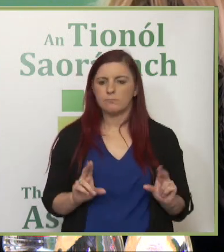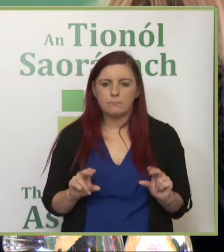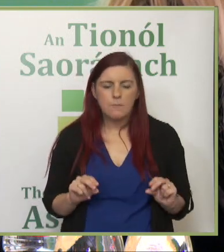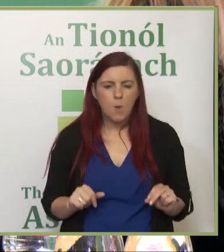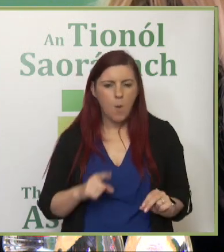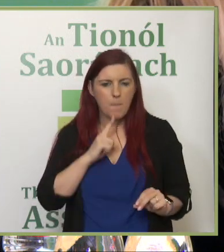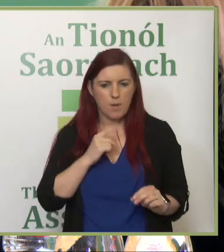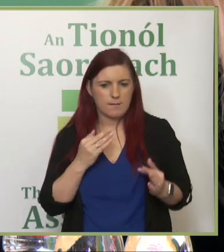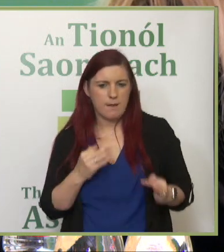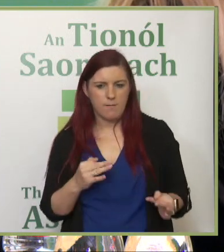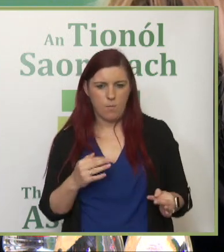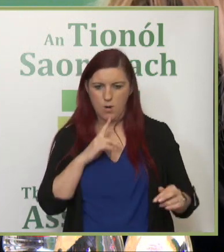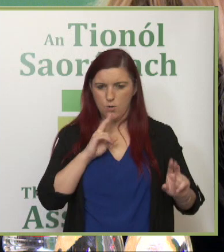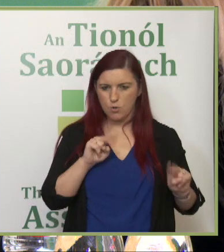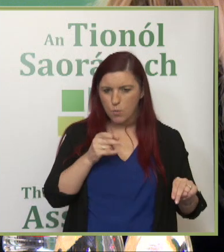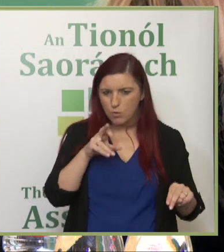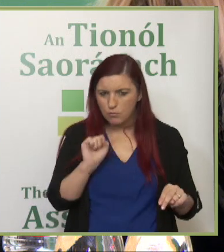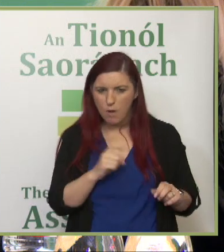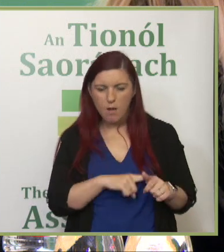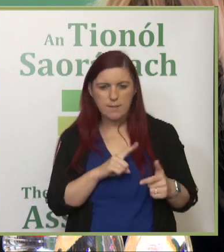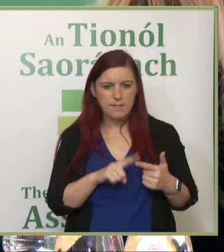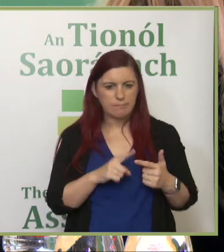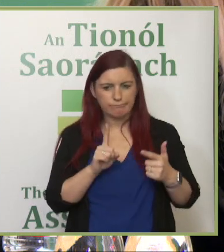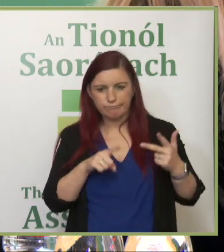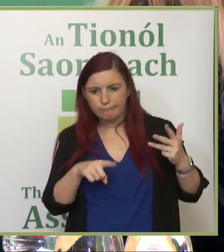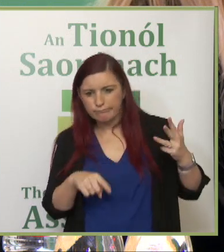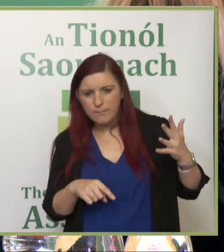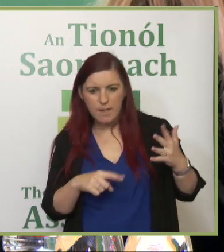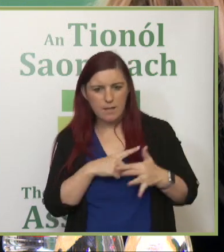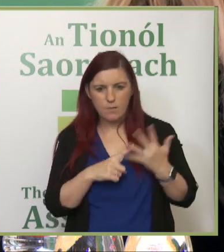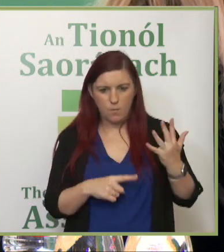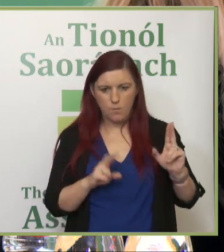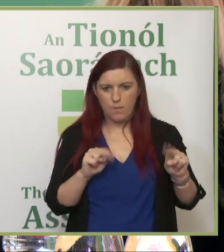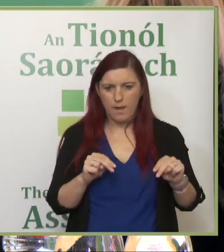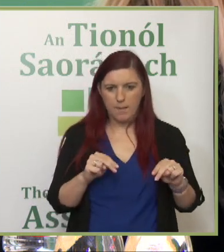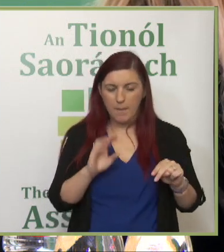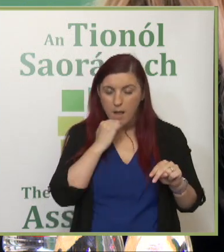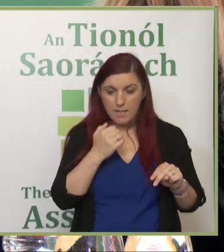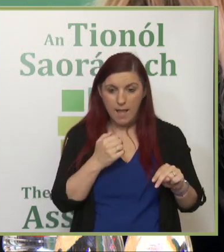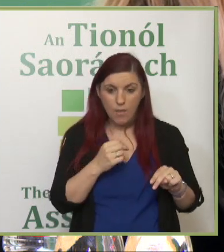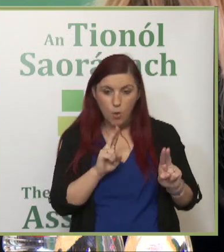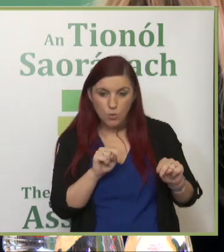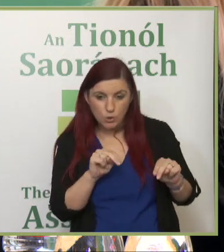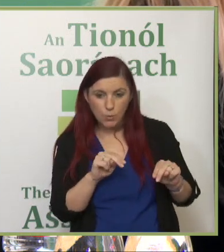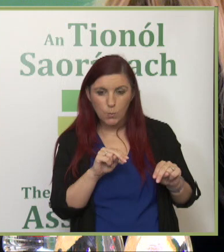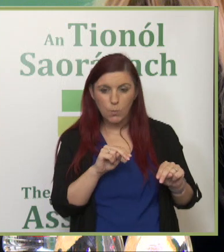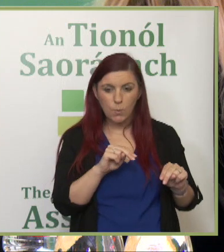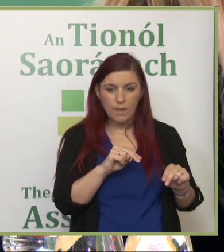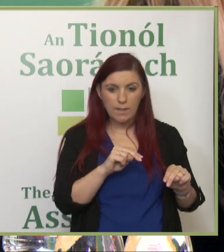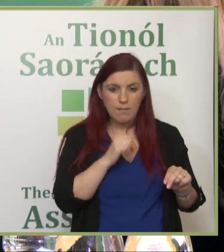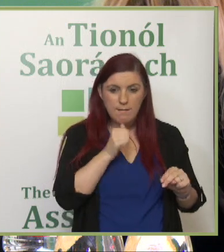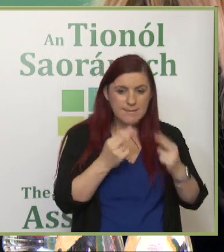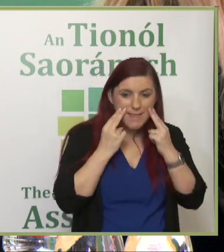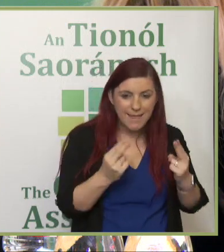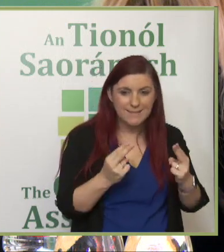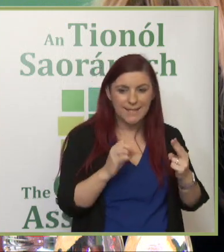the newer drugs, the synthetic cannabinoids are again a problem here, because a very small packages can represent very large